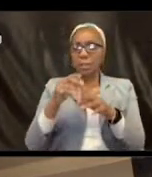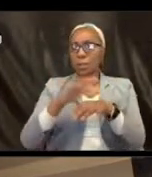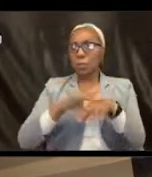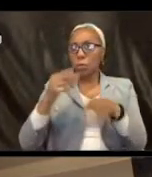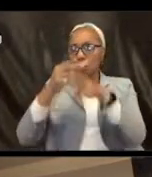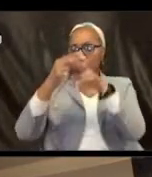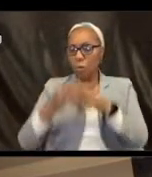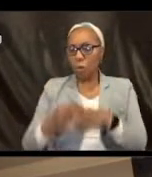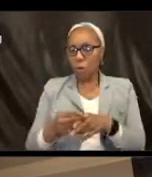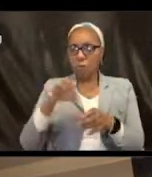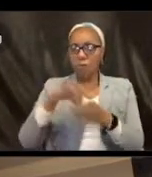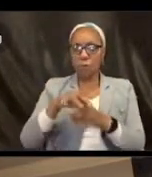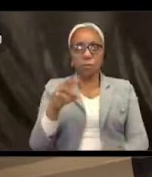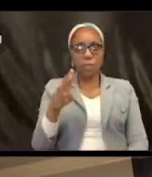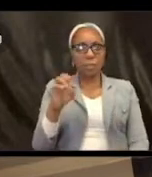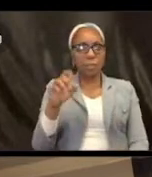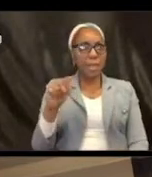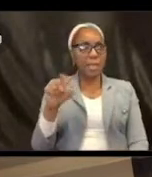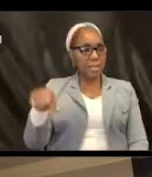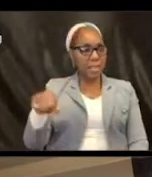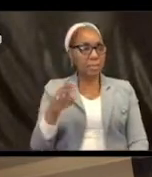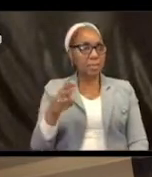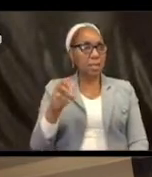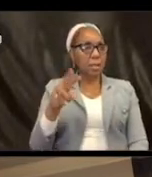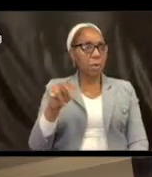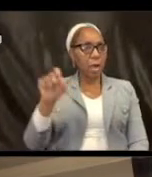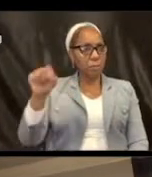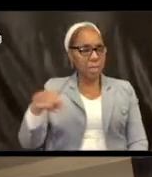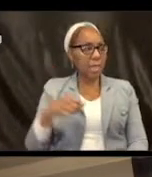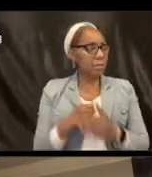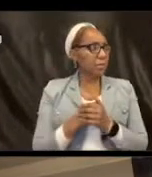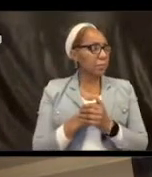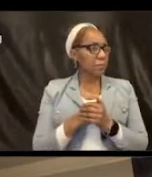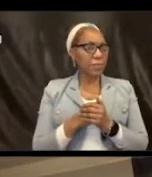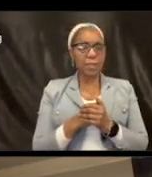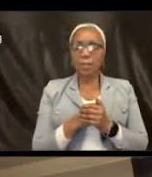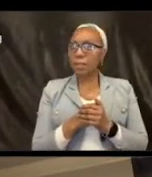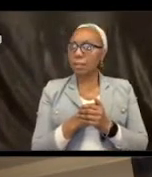Benton, Yes. Brown, Abstain.